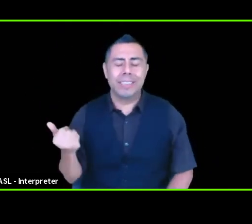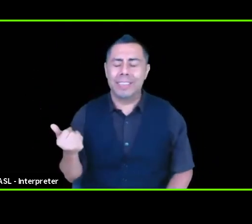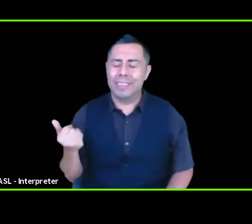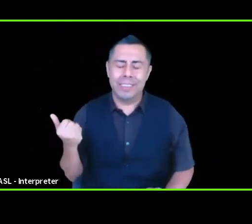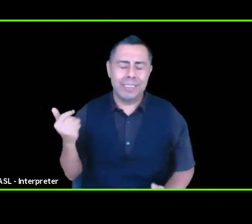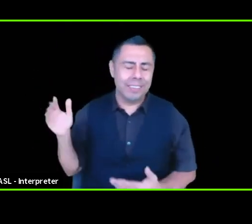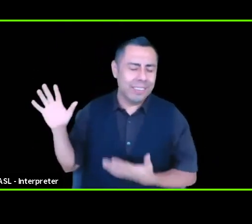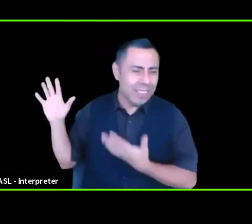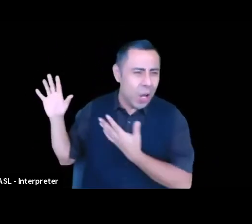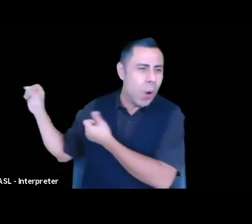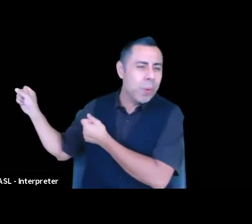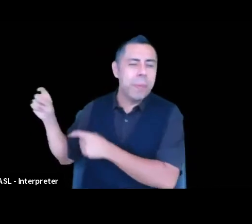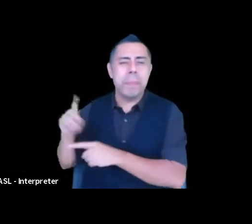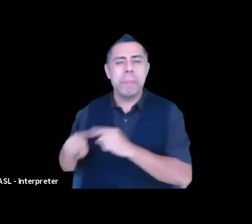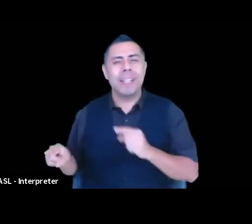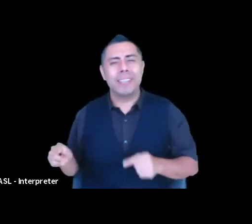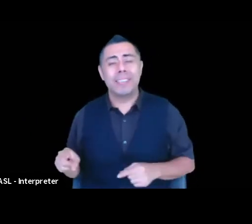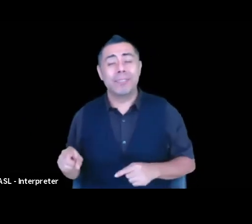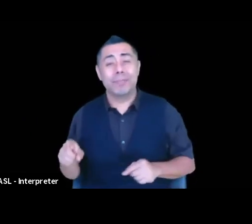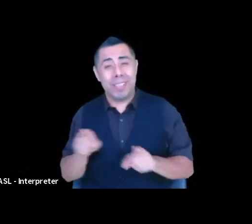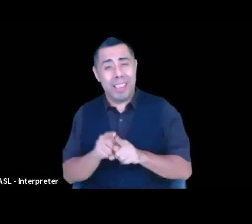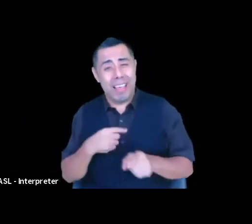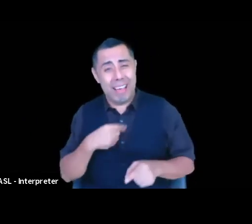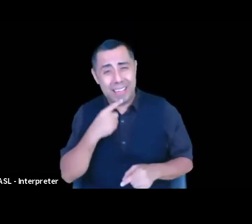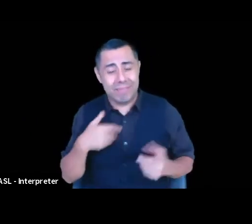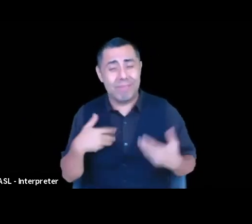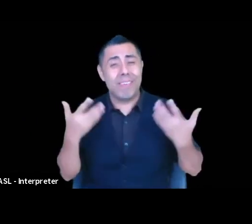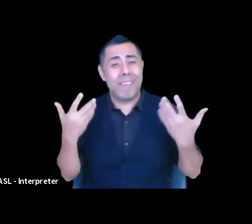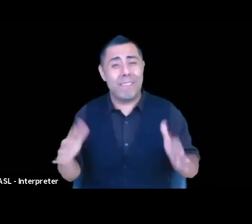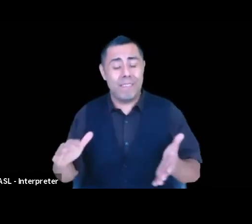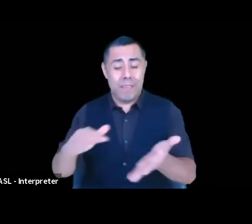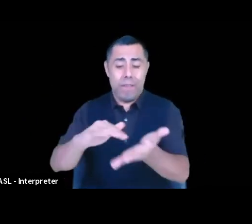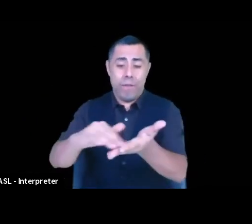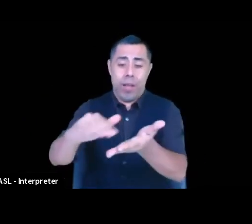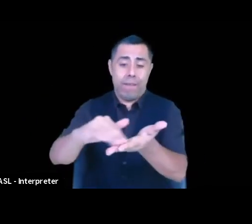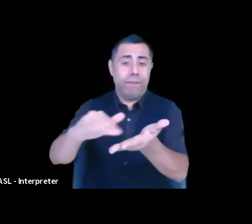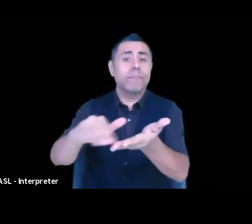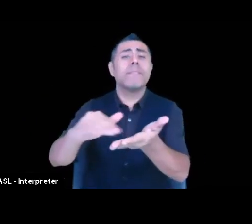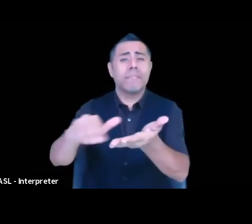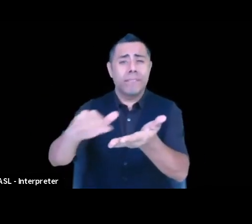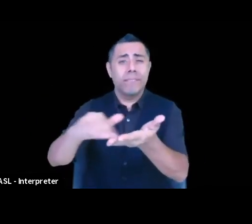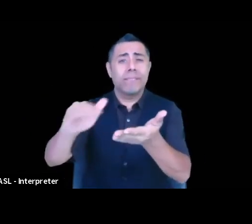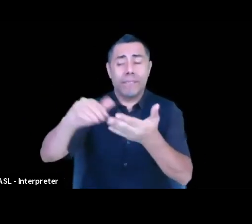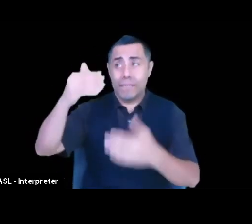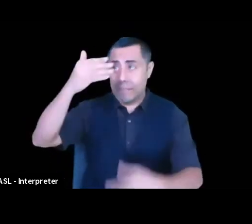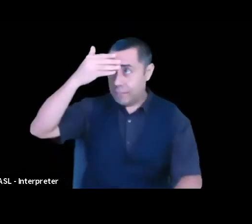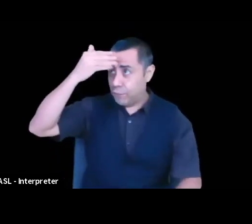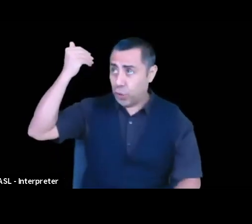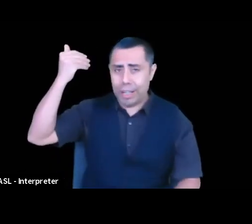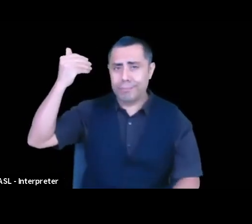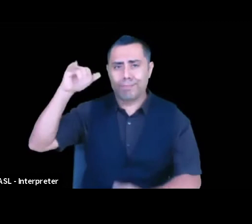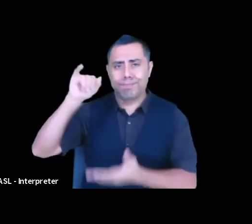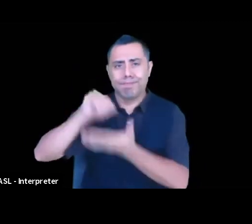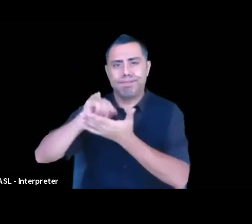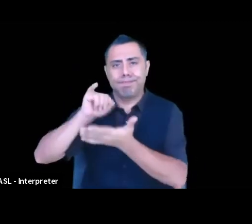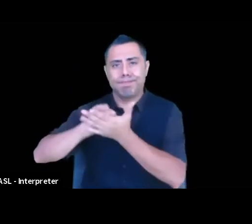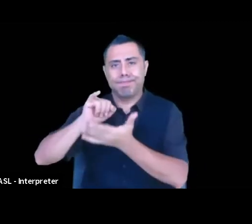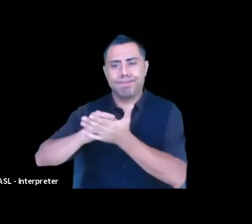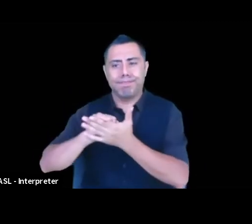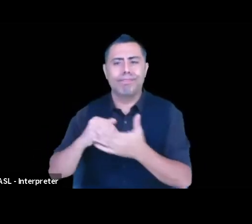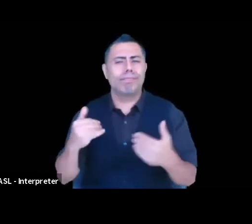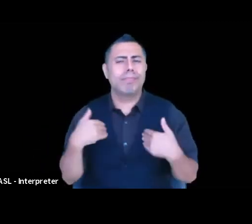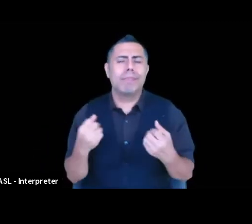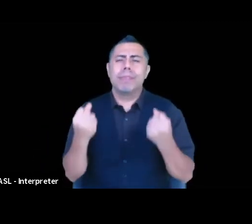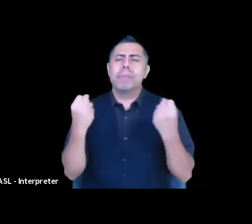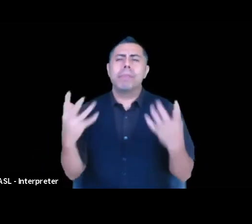you know, I forgive them, but I can't forget it. And so there are a lot of incidences like